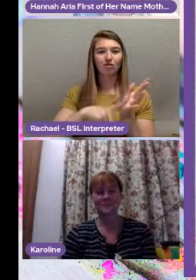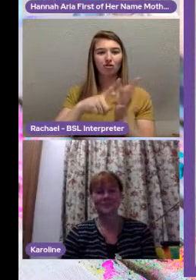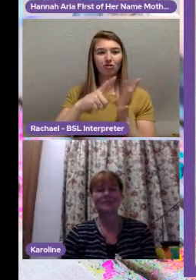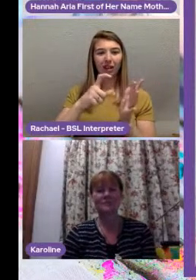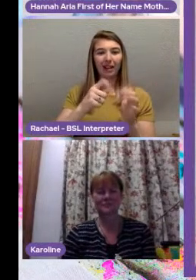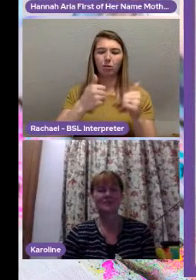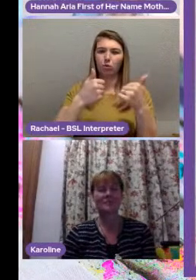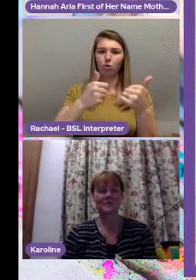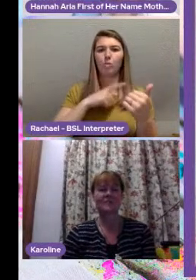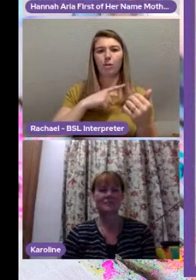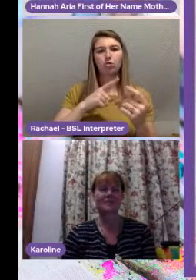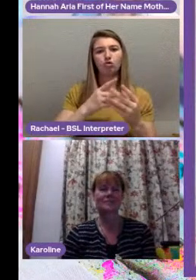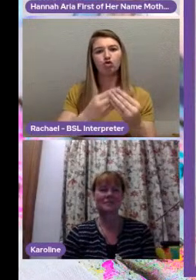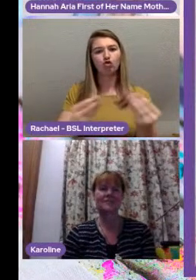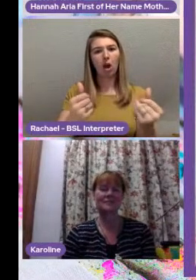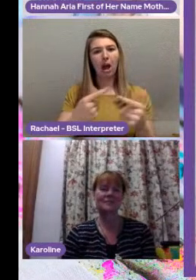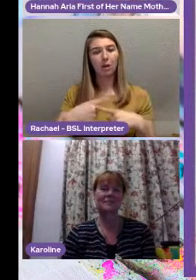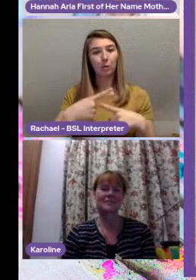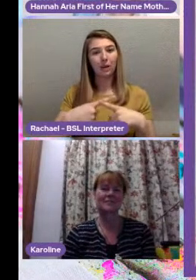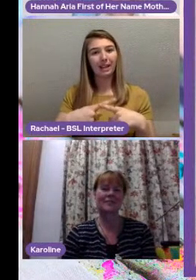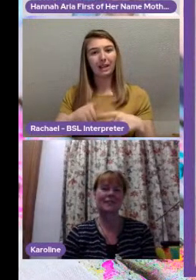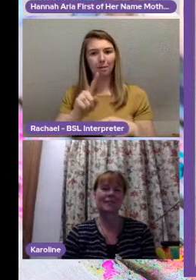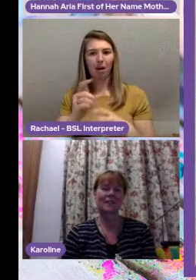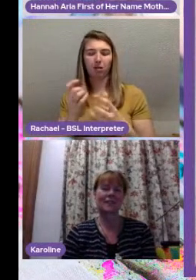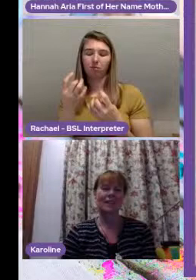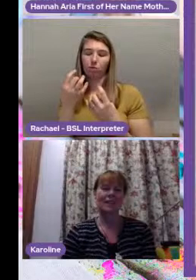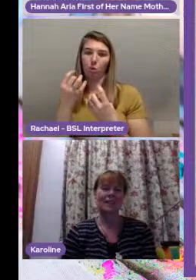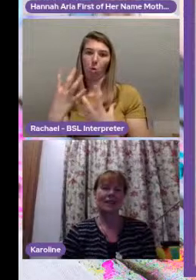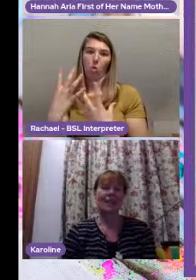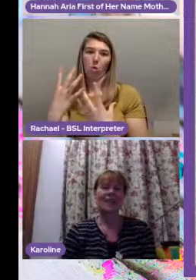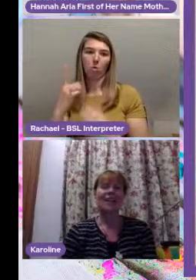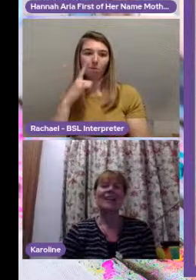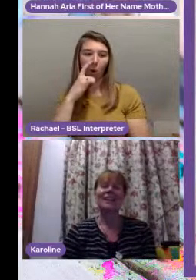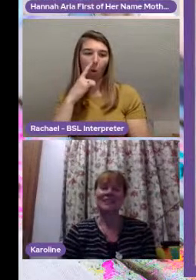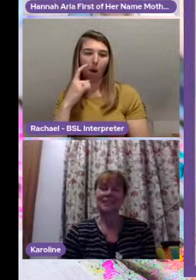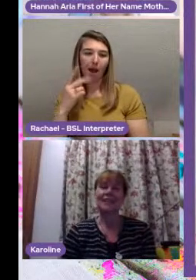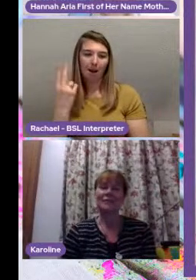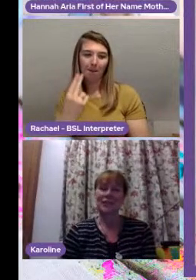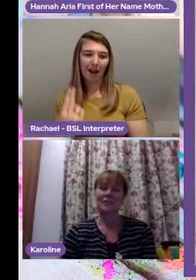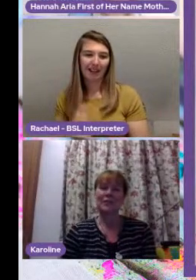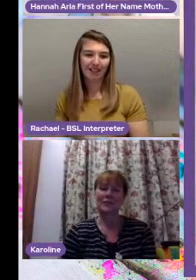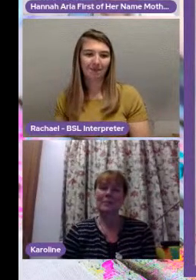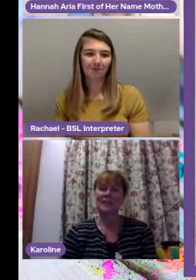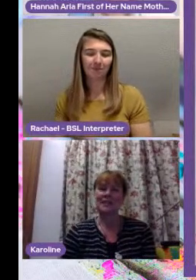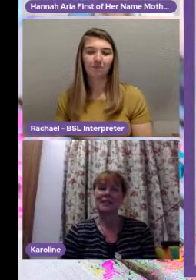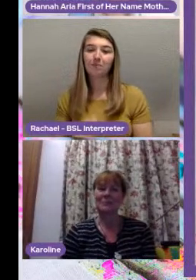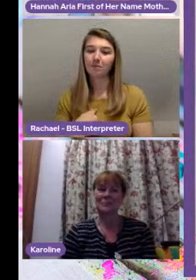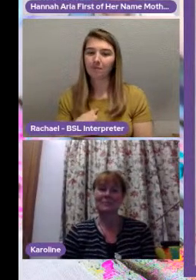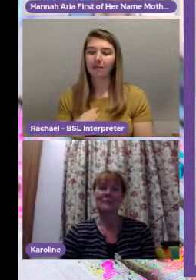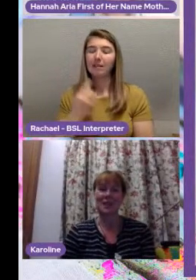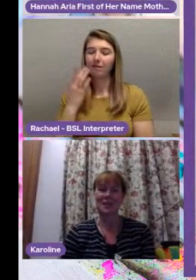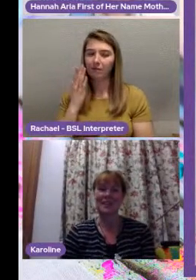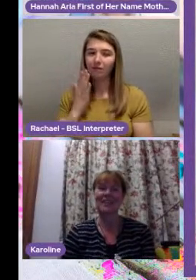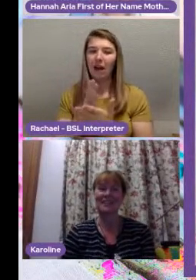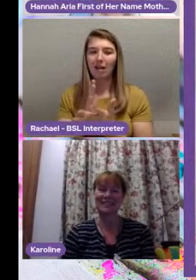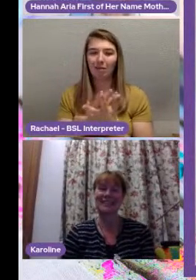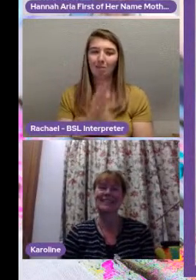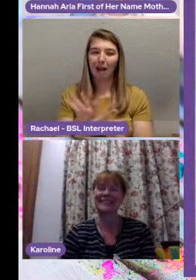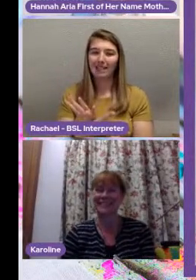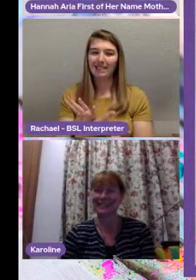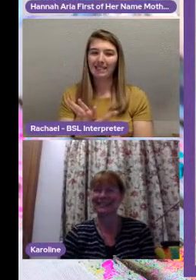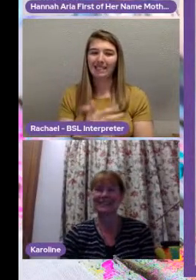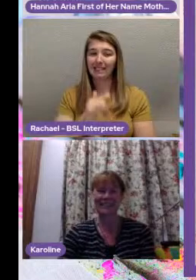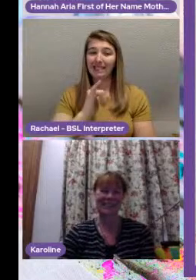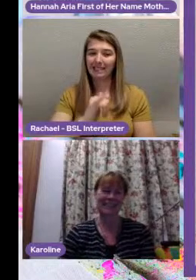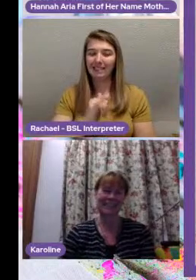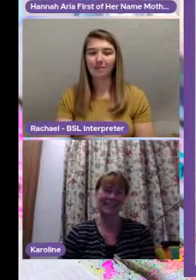but, mm-hmm. you know, there is something really stunning about oil paints, I think. So I did get very, very messy.